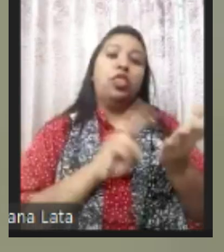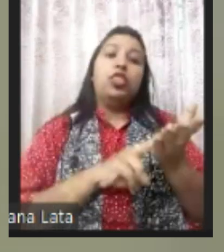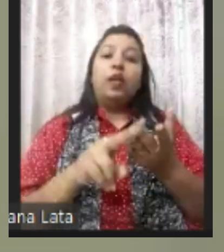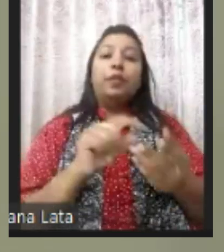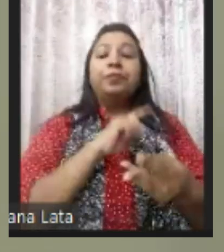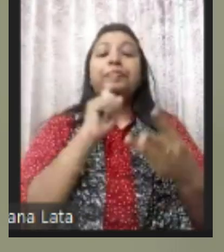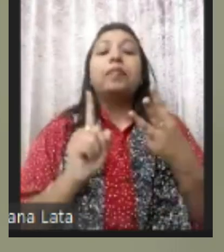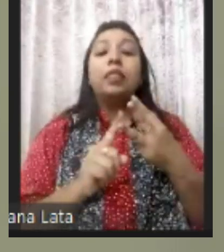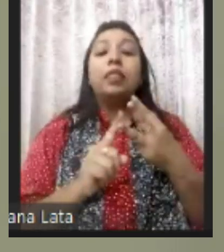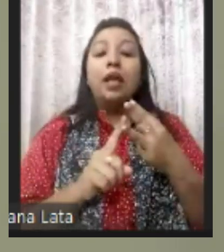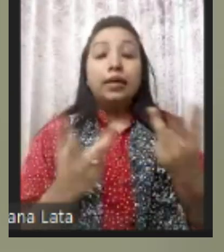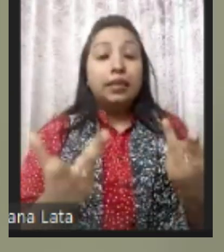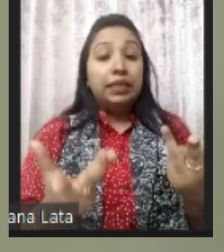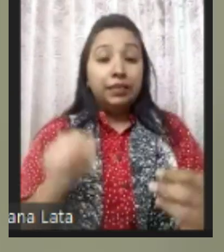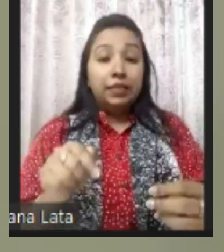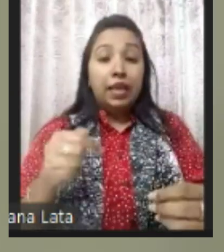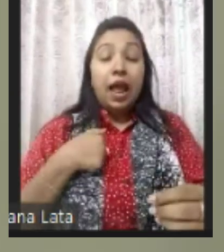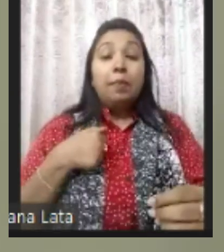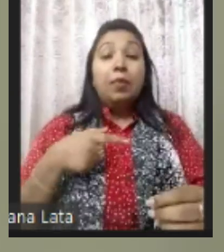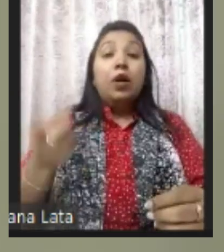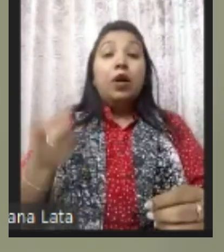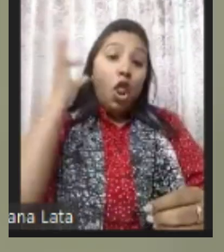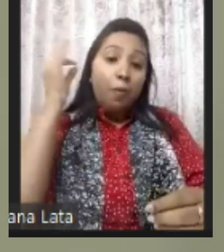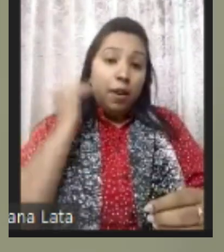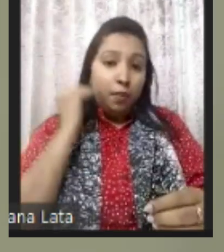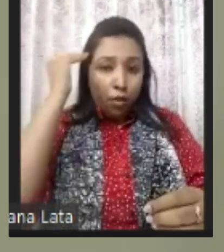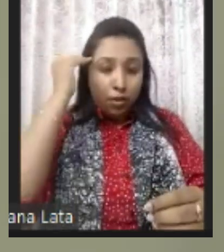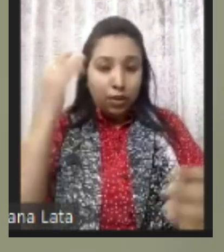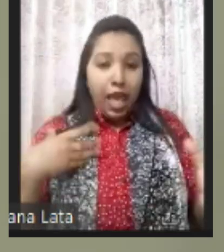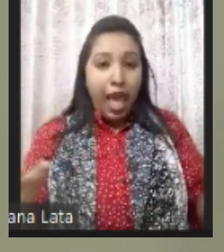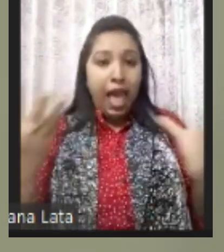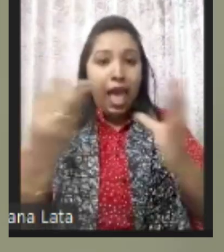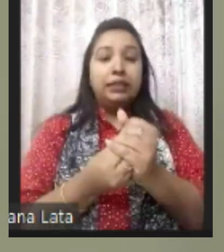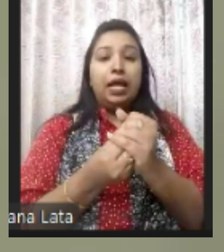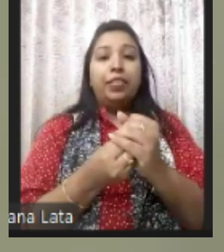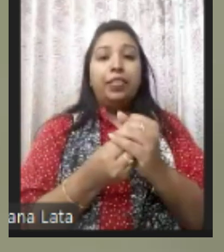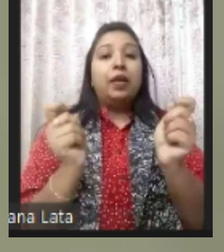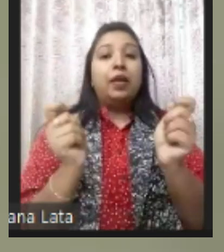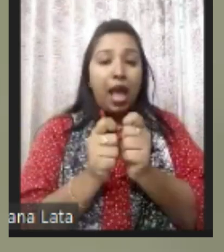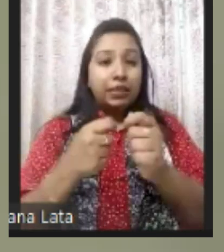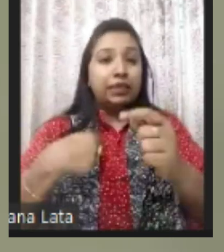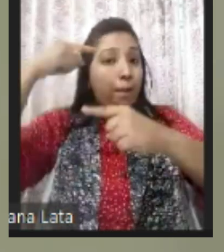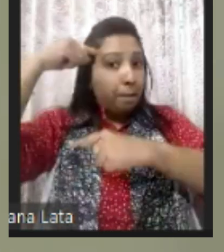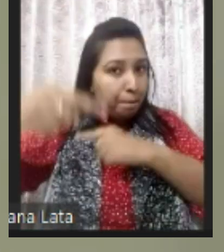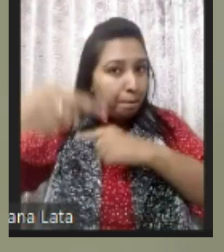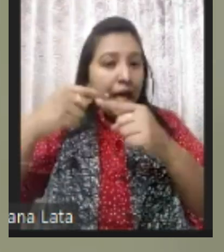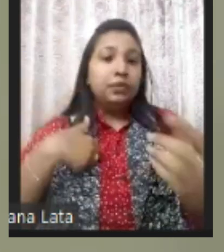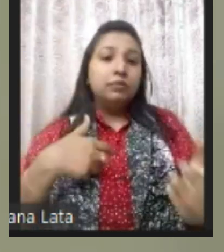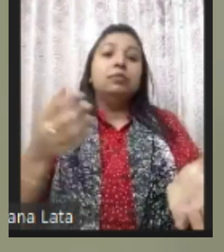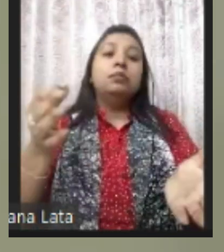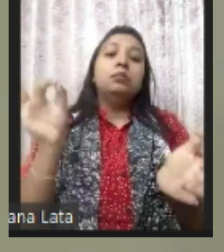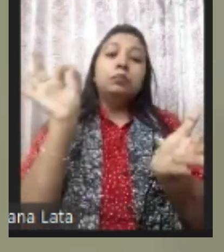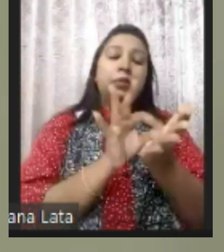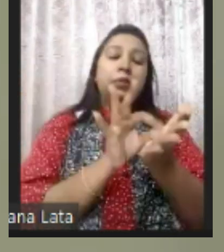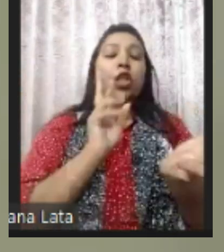to mandate design for inclusion from the very get-go instead of making inclusion an afterthought. So here, I think all